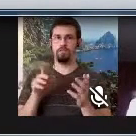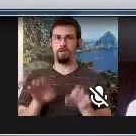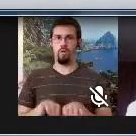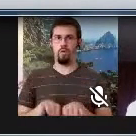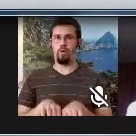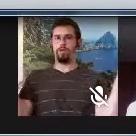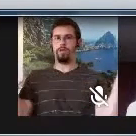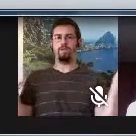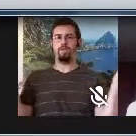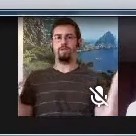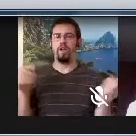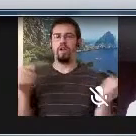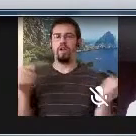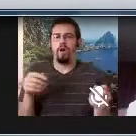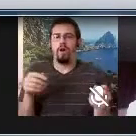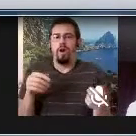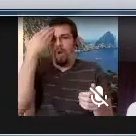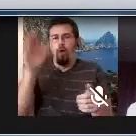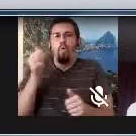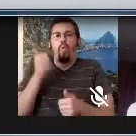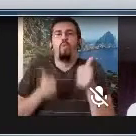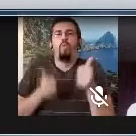for what these things should mean.